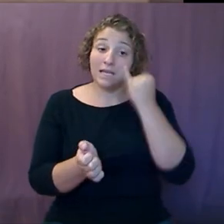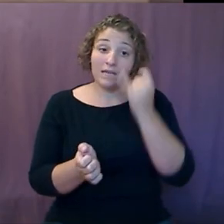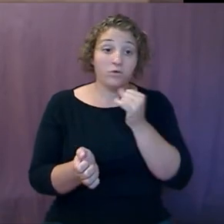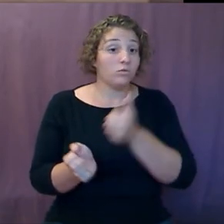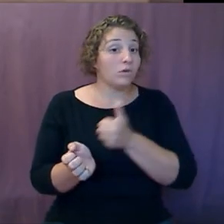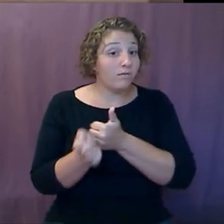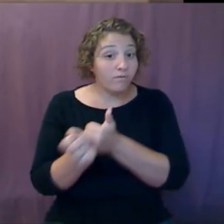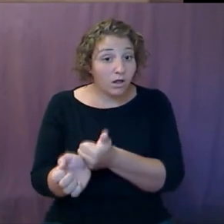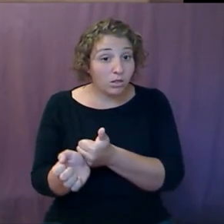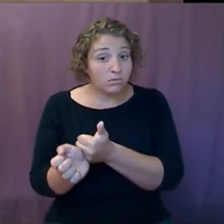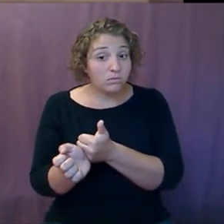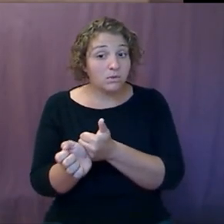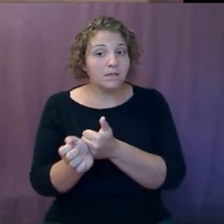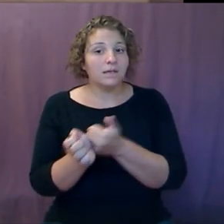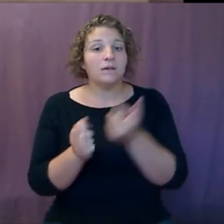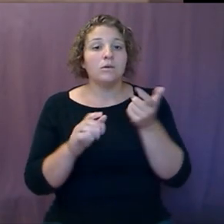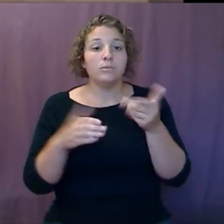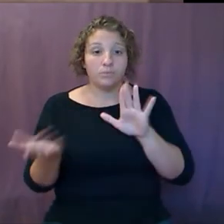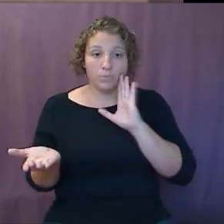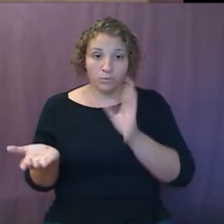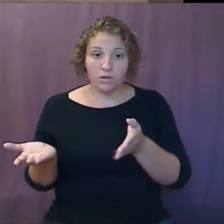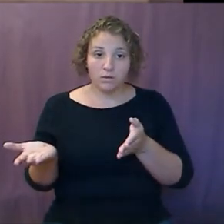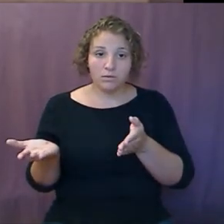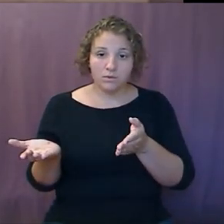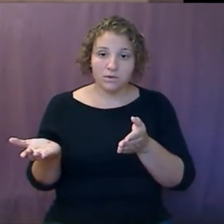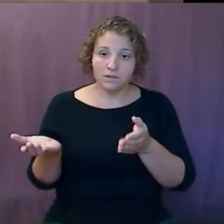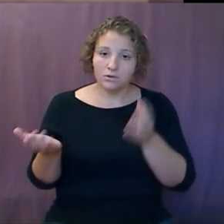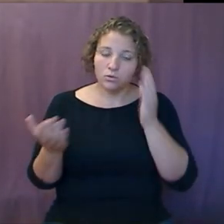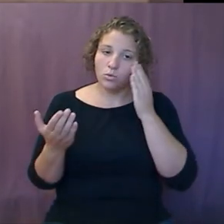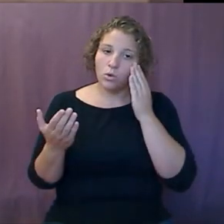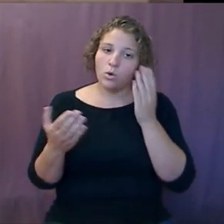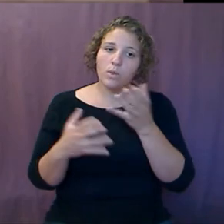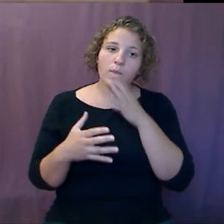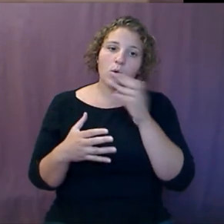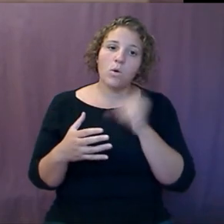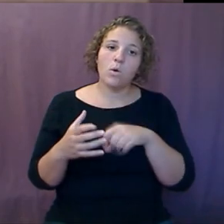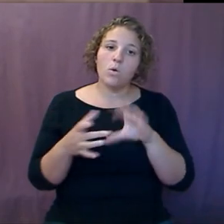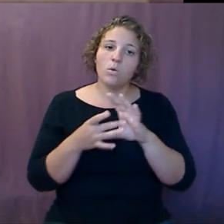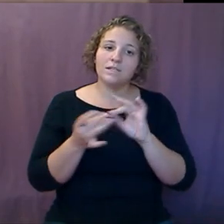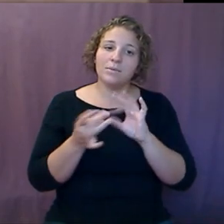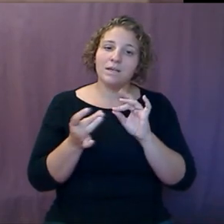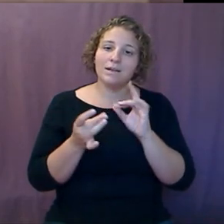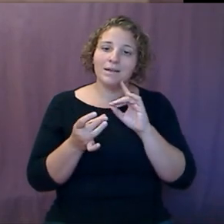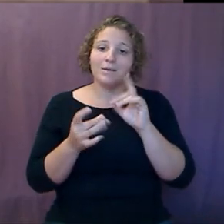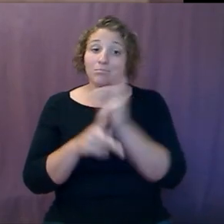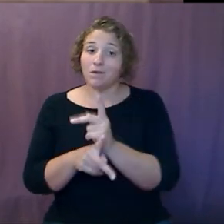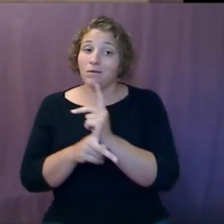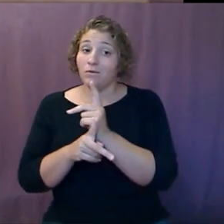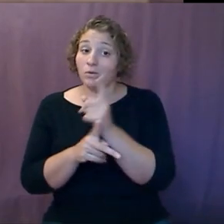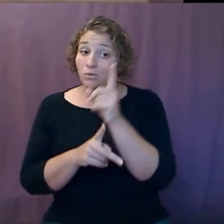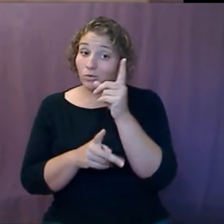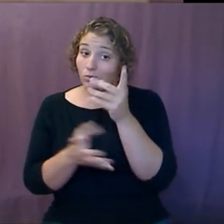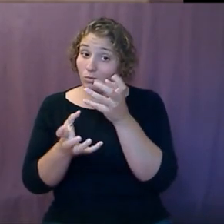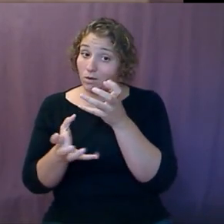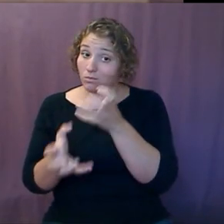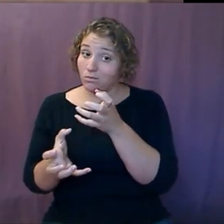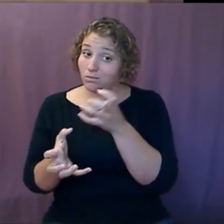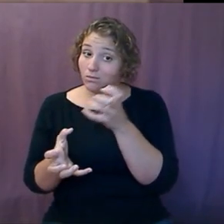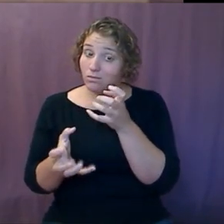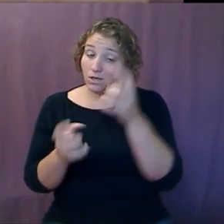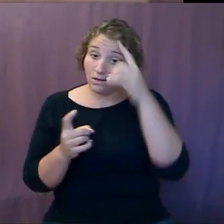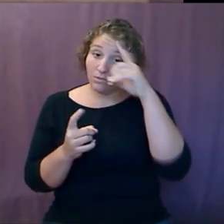you've heard the old statement be careful what you ask for because there is coming a global